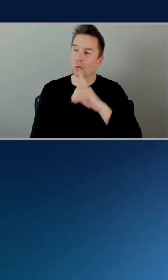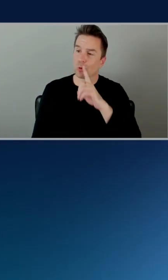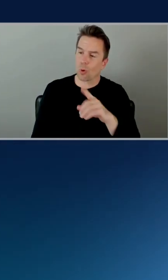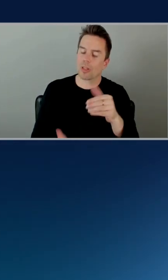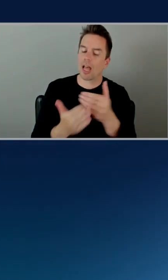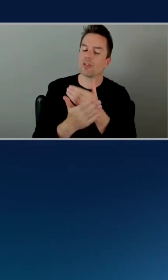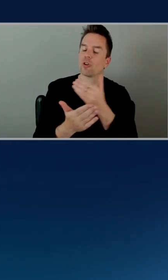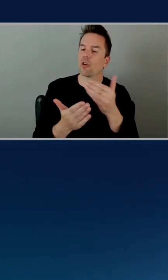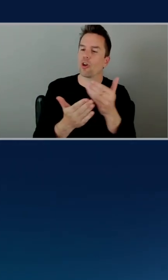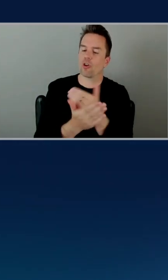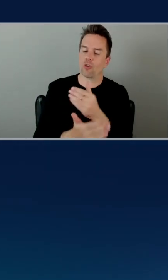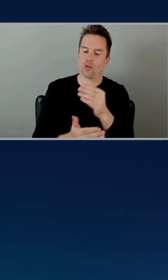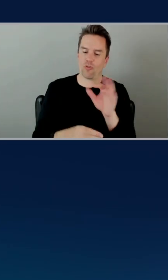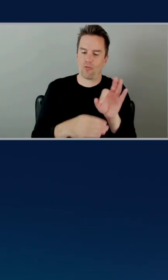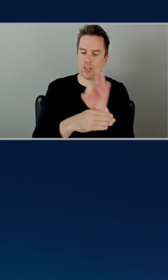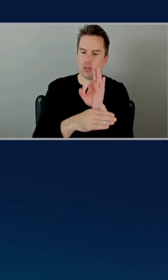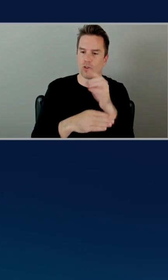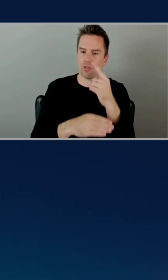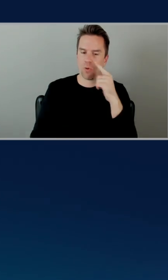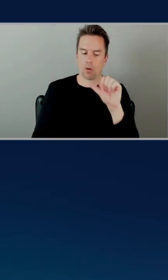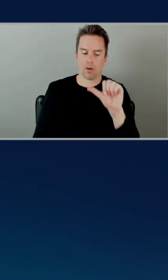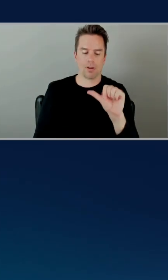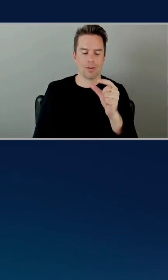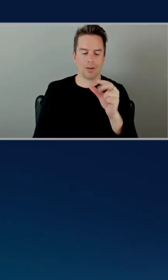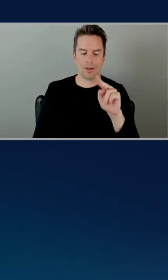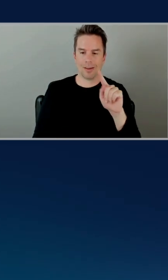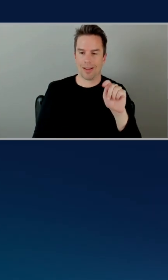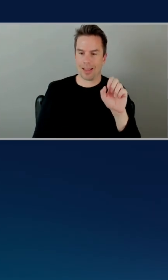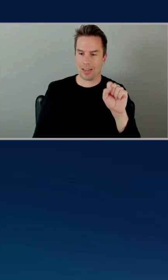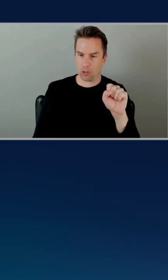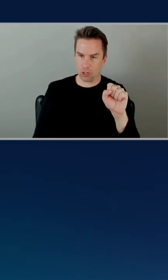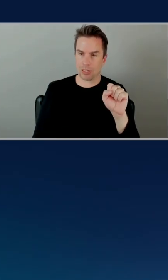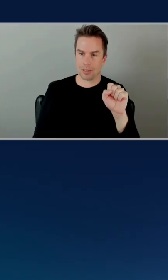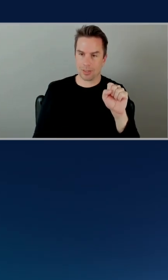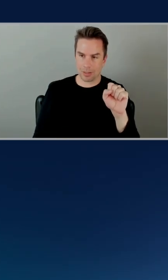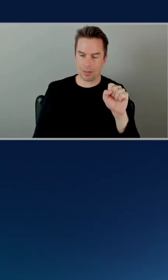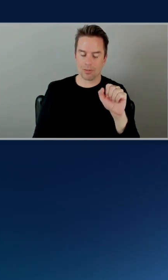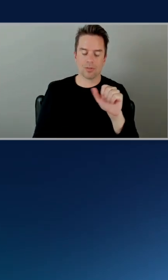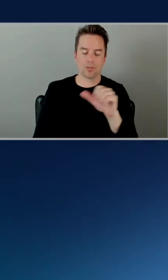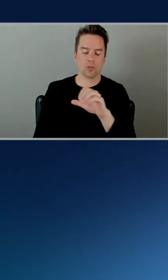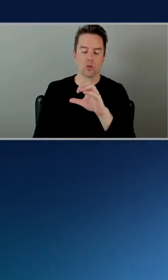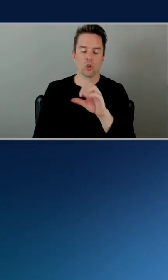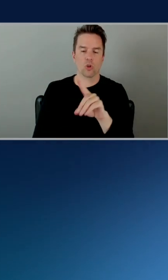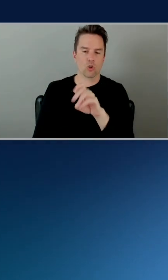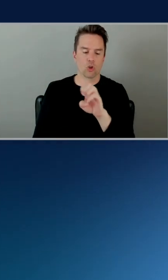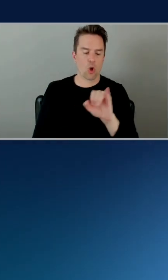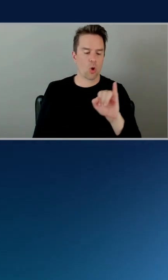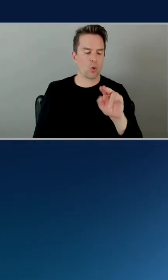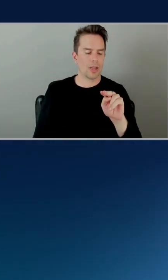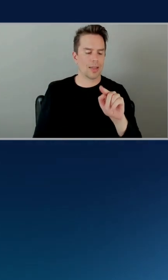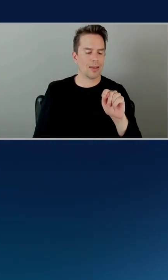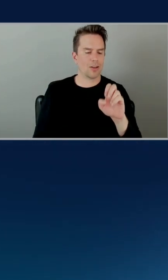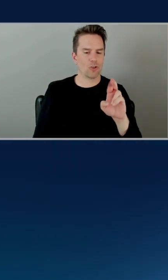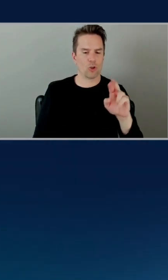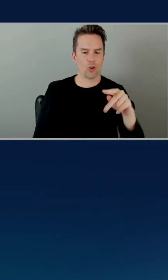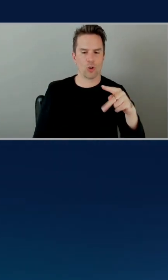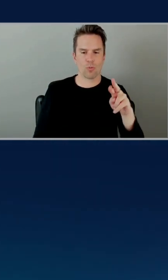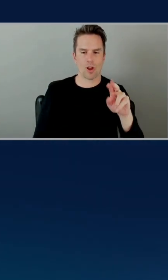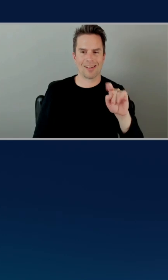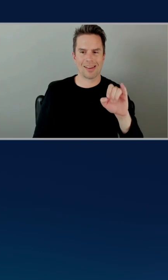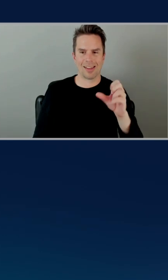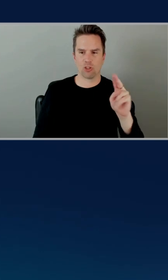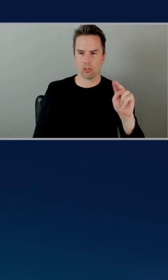And what this does is, I know we've all done it. We've generated code with these models.